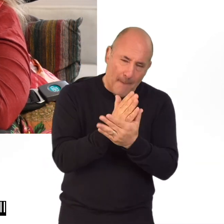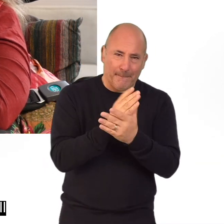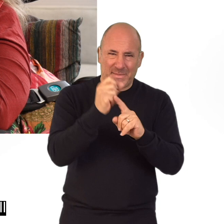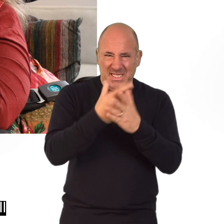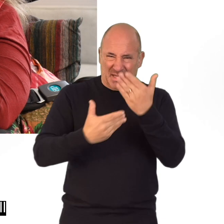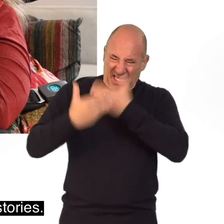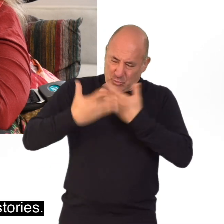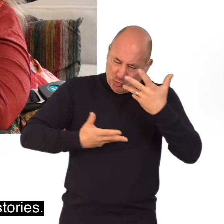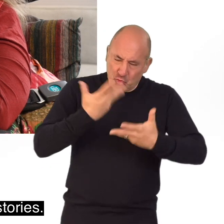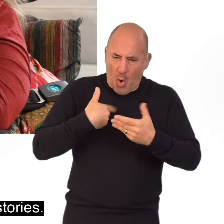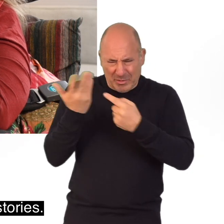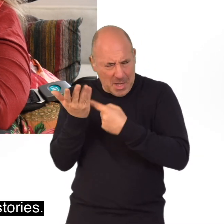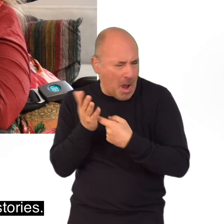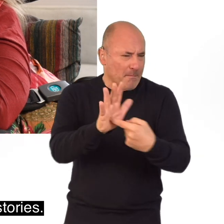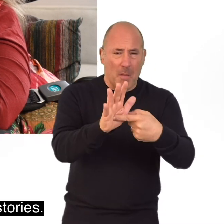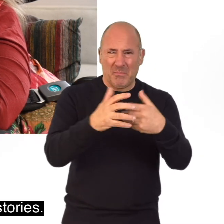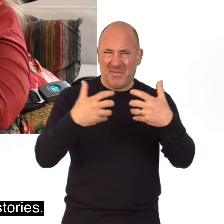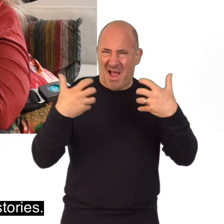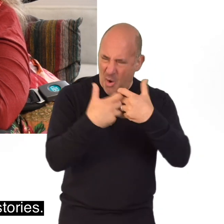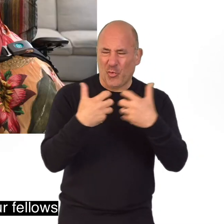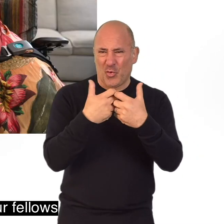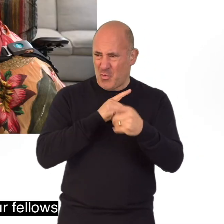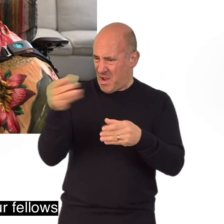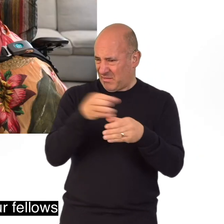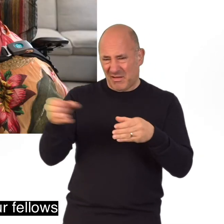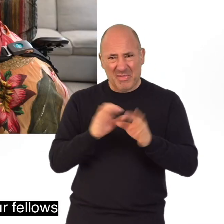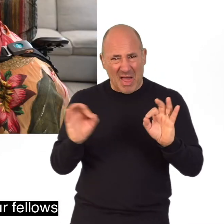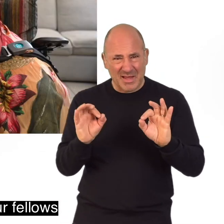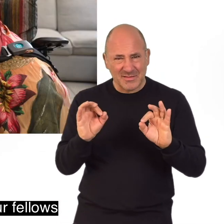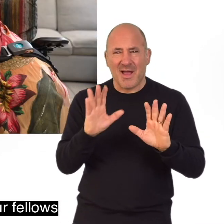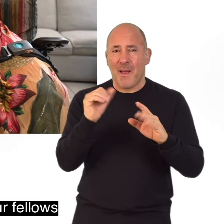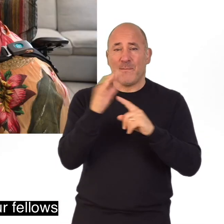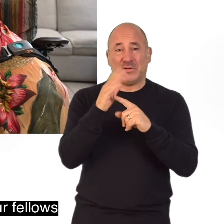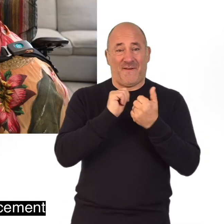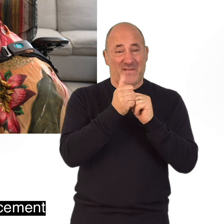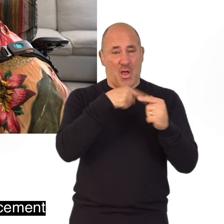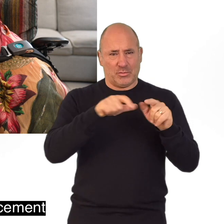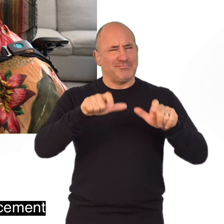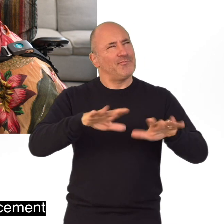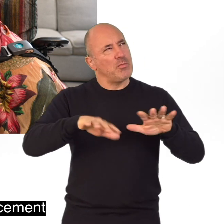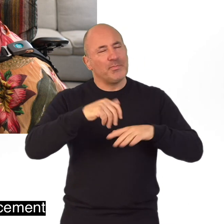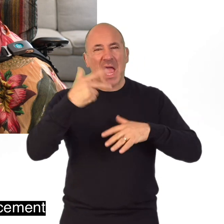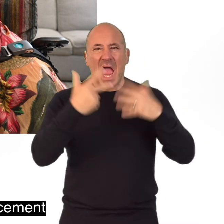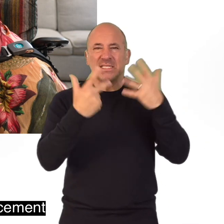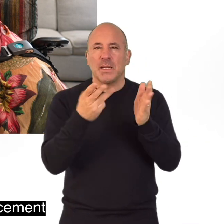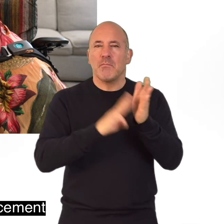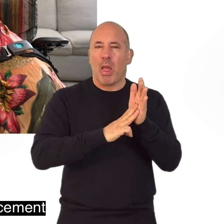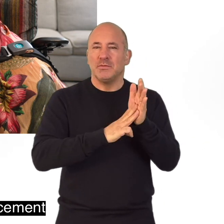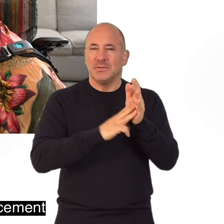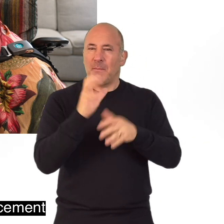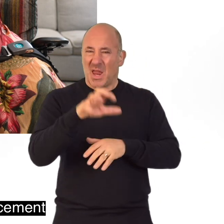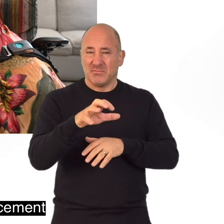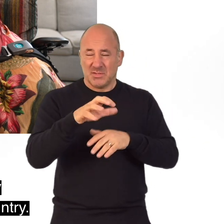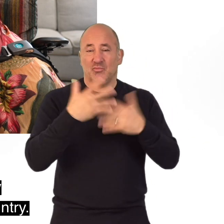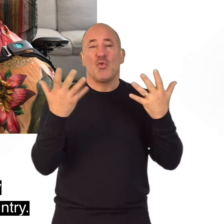difficult to tell authentic disability history stories. So it's really important that our fellows, who are on a 18-month